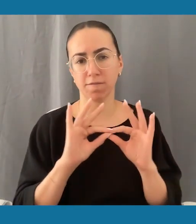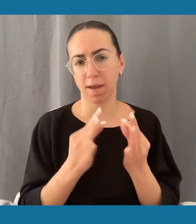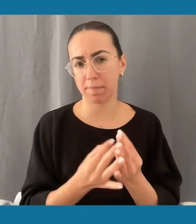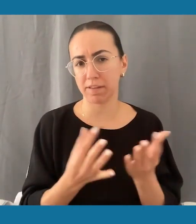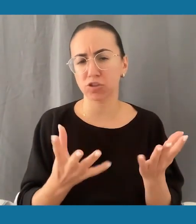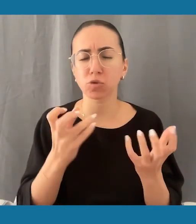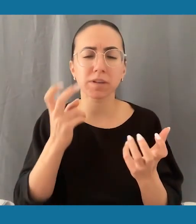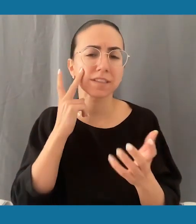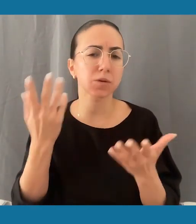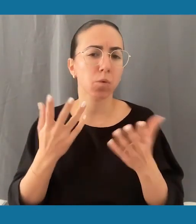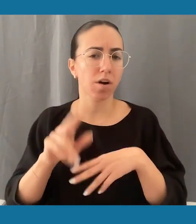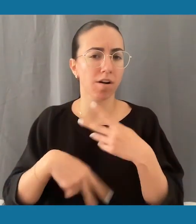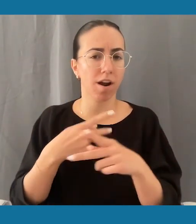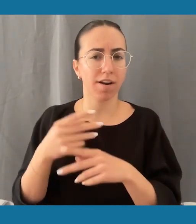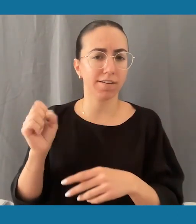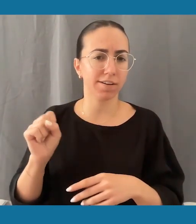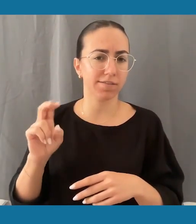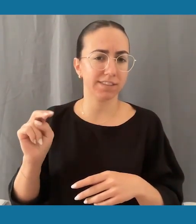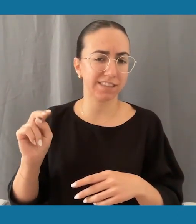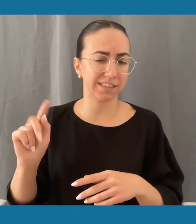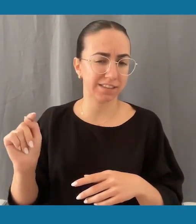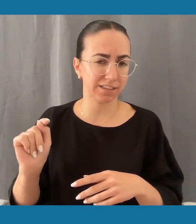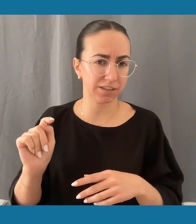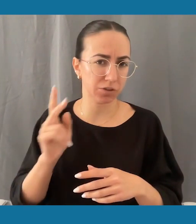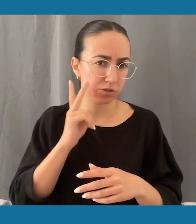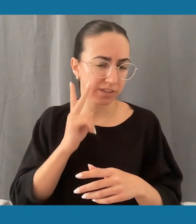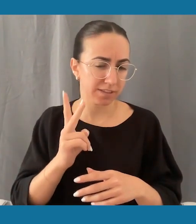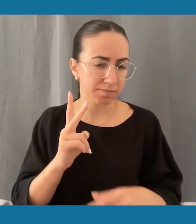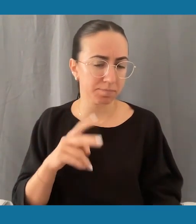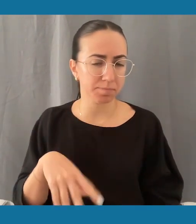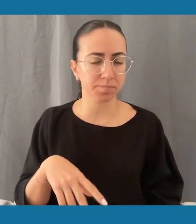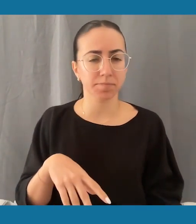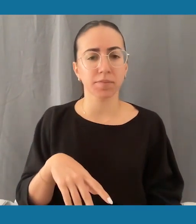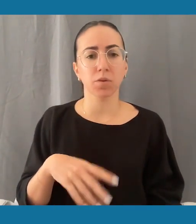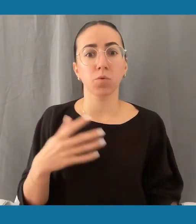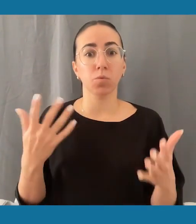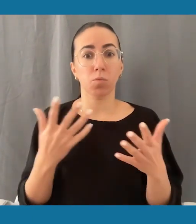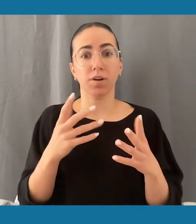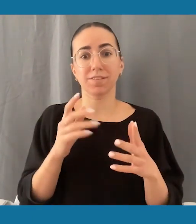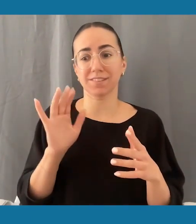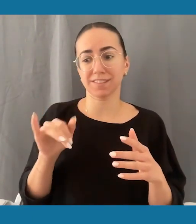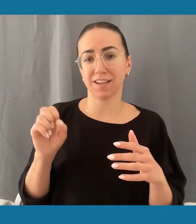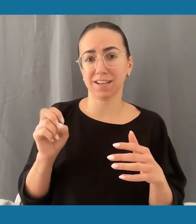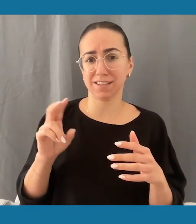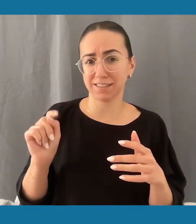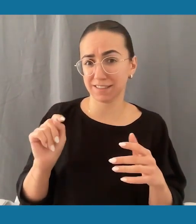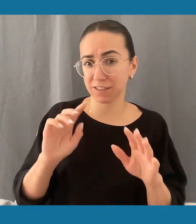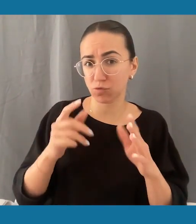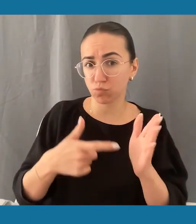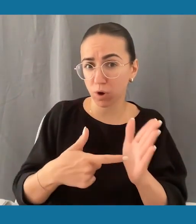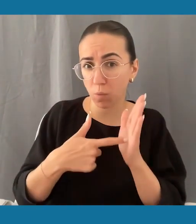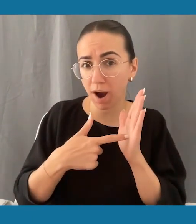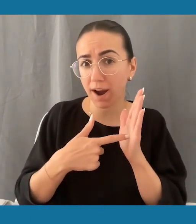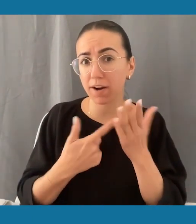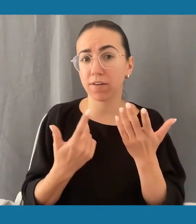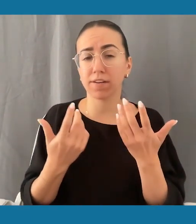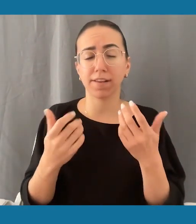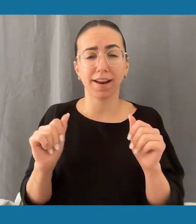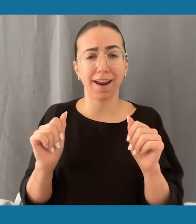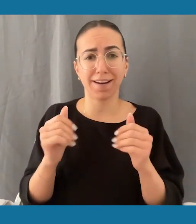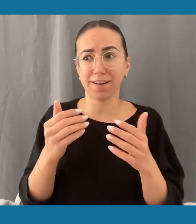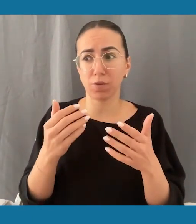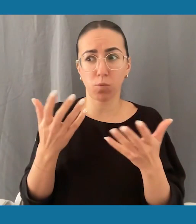of trust are you dealing with when you deal with pooled trusts. What does this particular pooled trust trustee require in terms of any funds